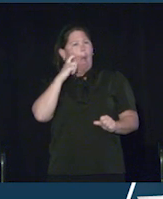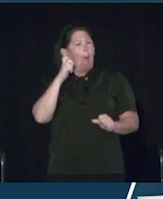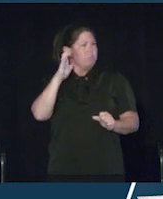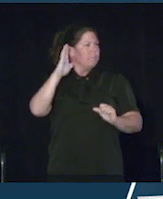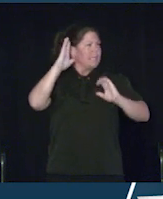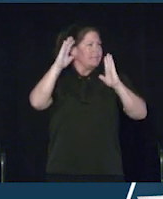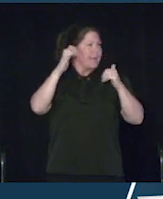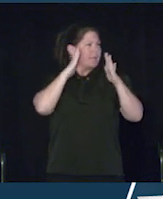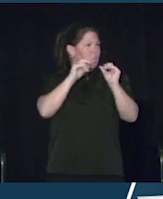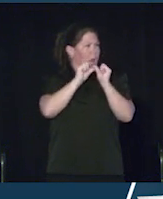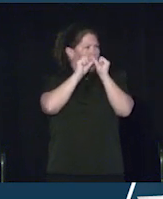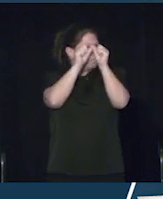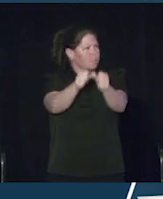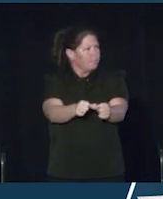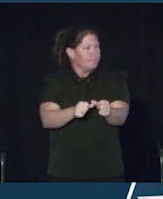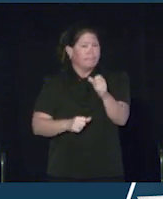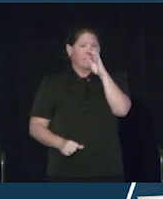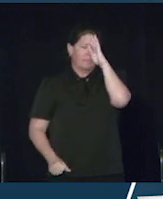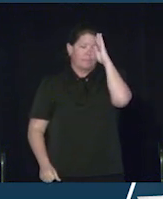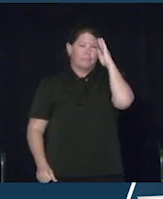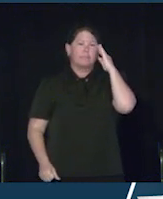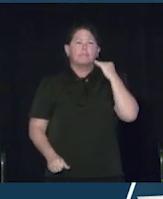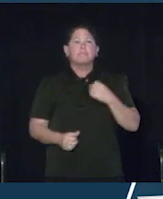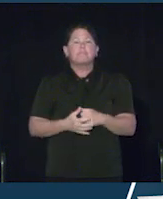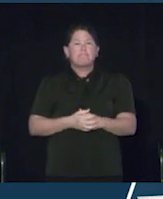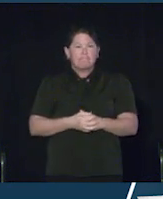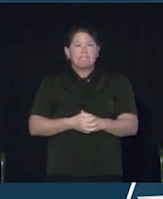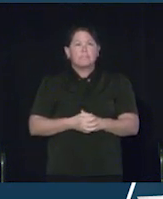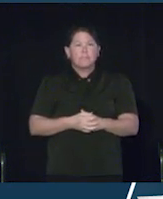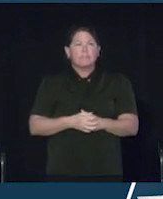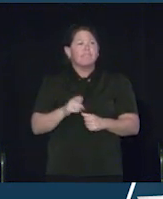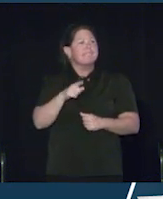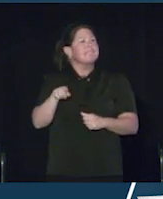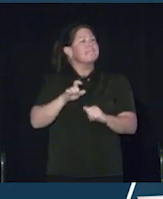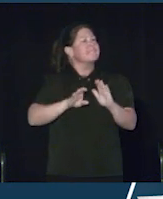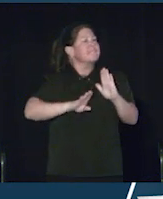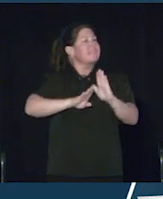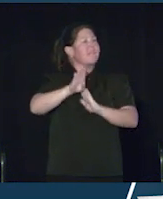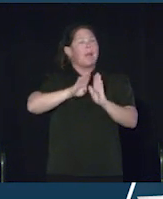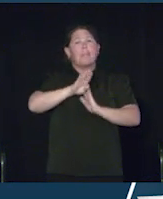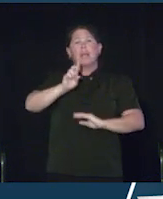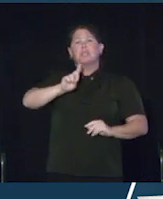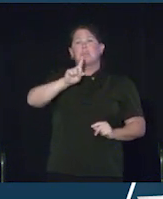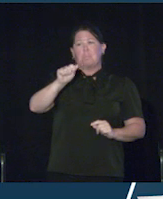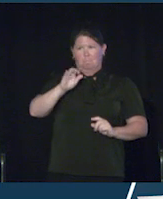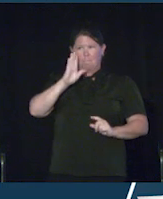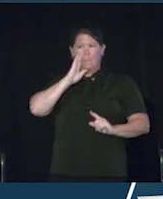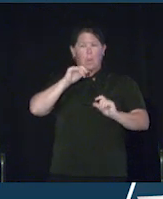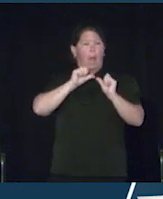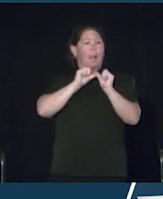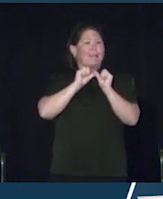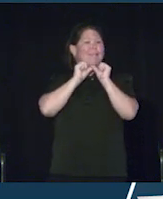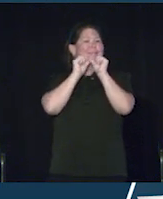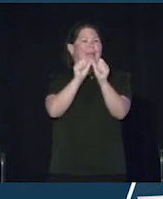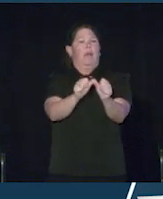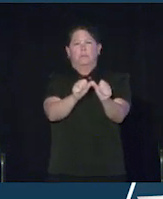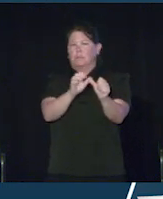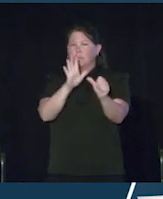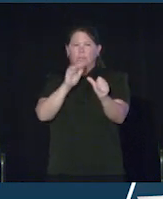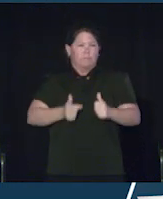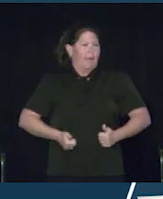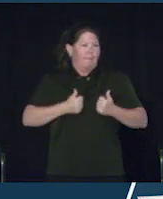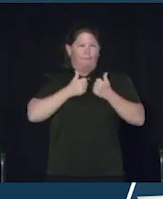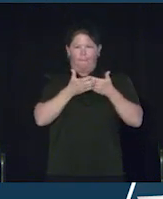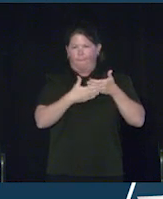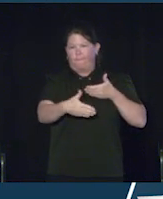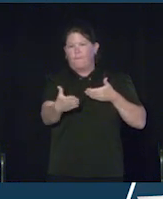these developmental disabilities are conditions that are going to last the entire lifespan of the person. With therapy, they're